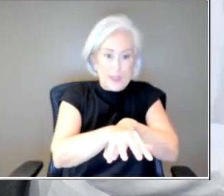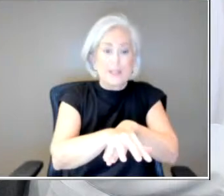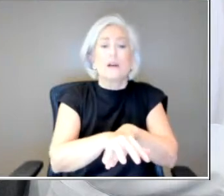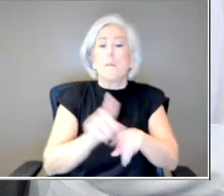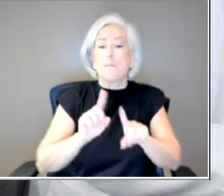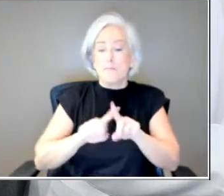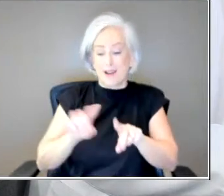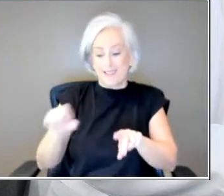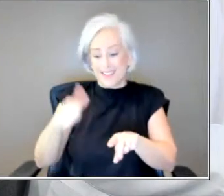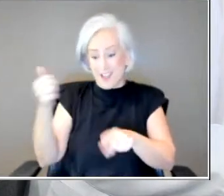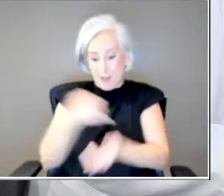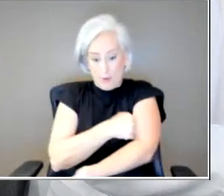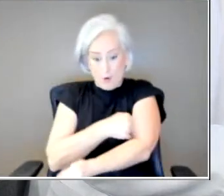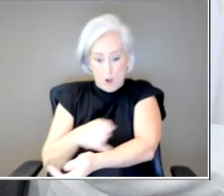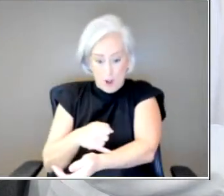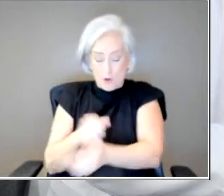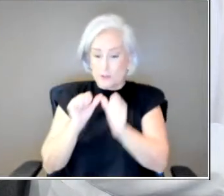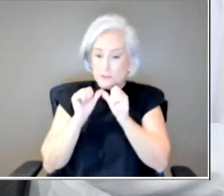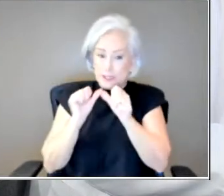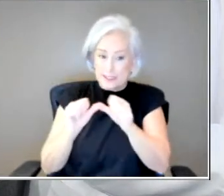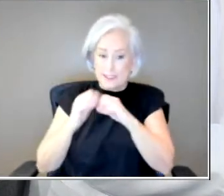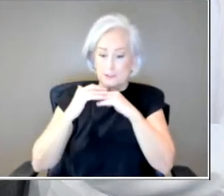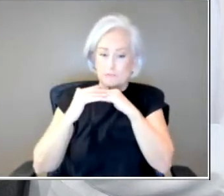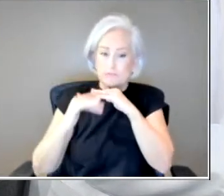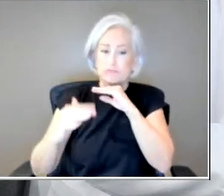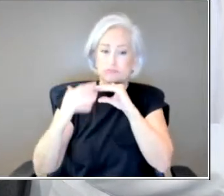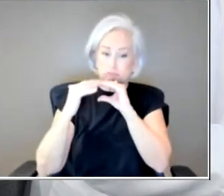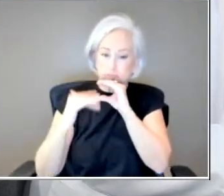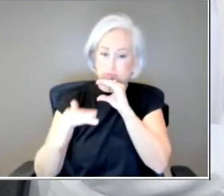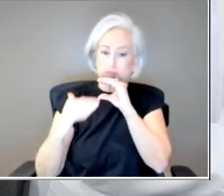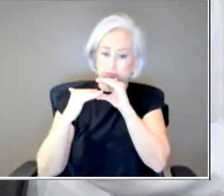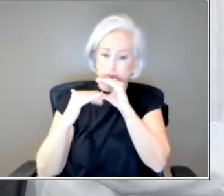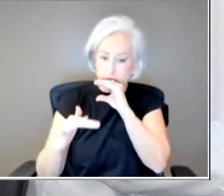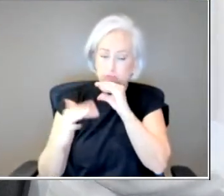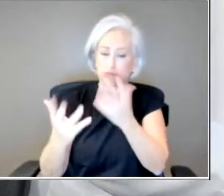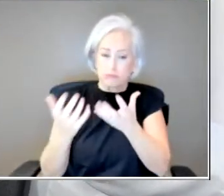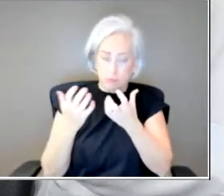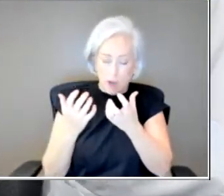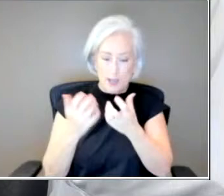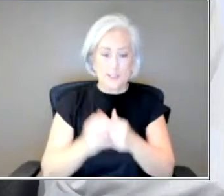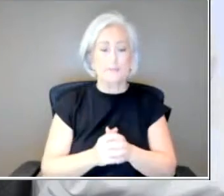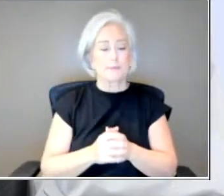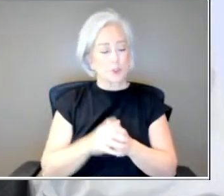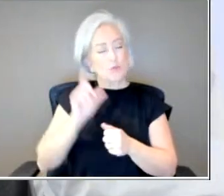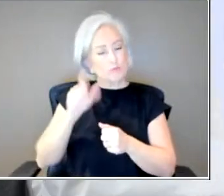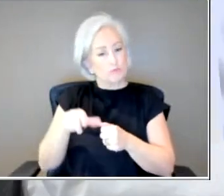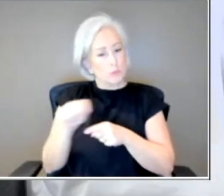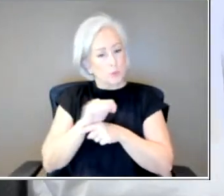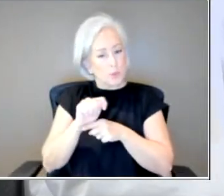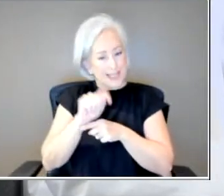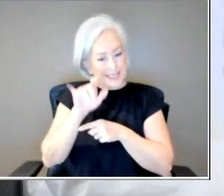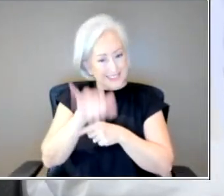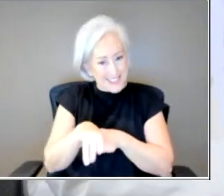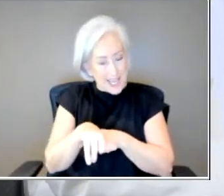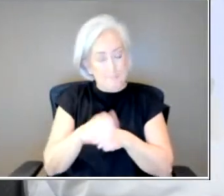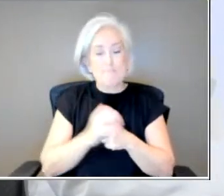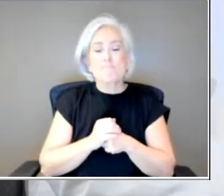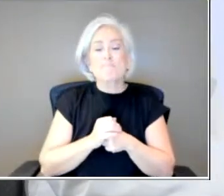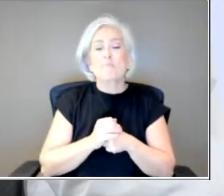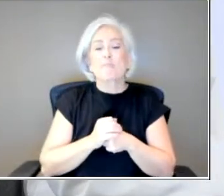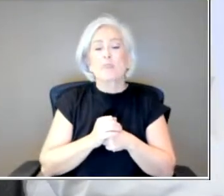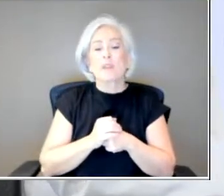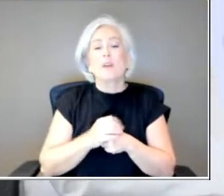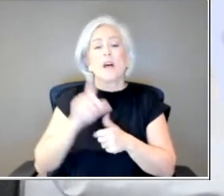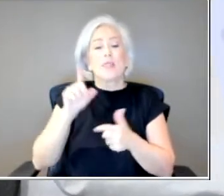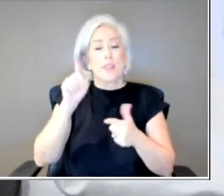bit of nuance and practice to do. So after we've put in those beads, we'll take out our microcatheter and take one more picture just to show that we don't see